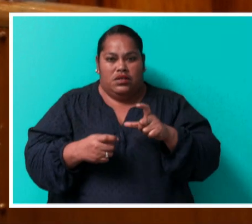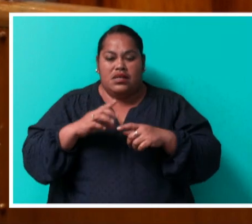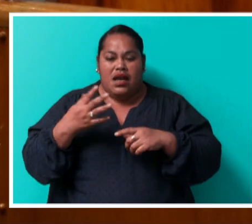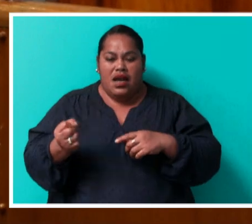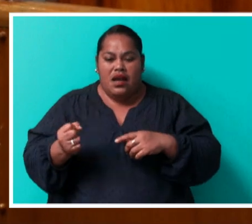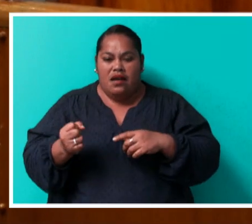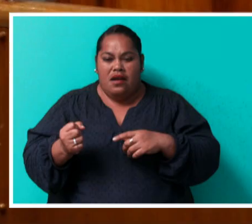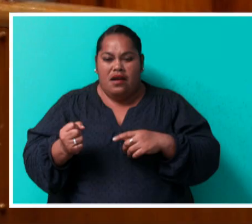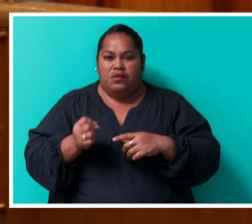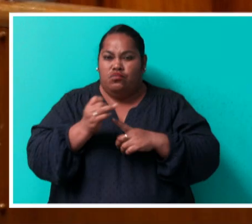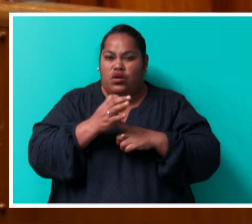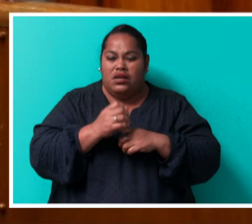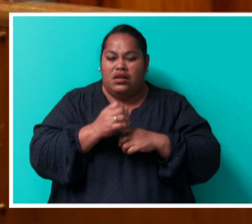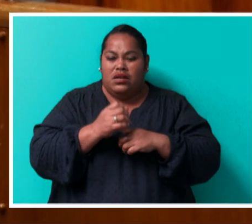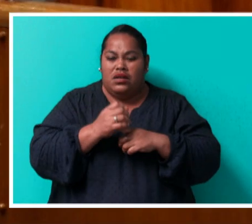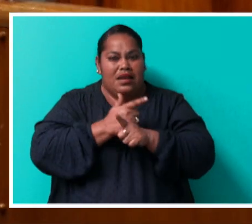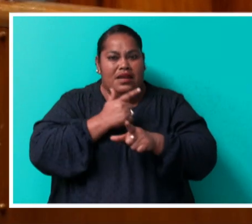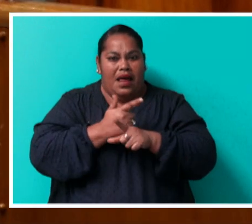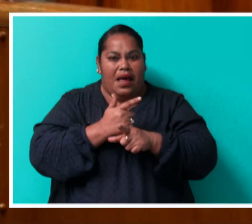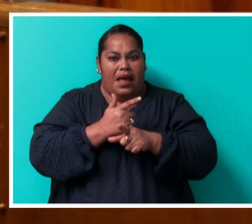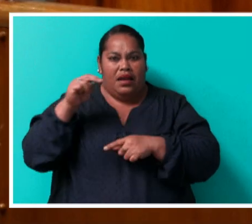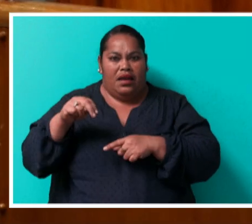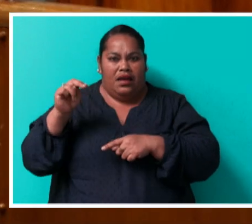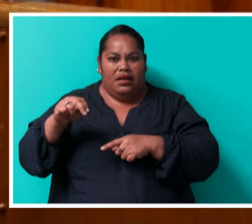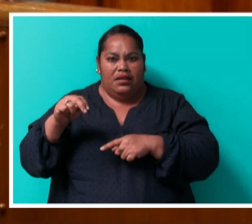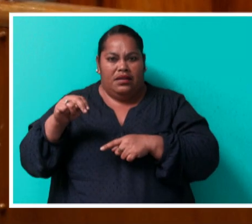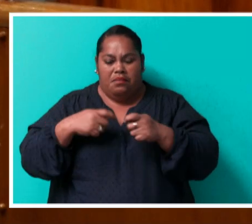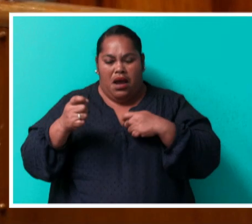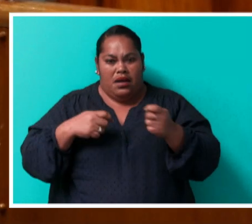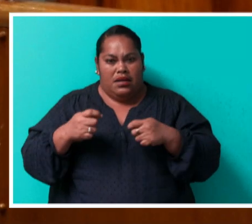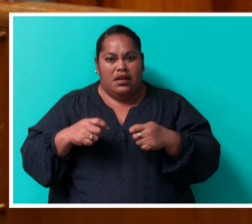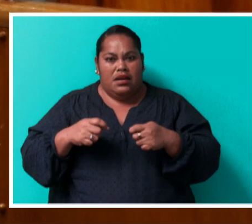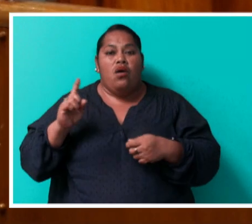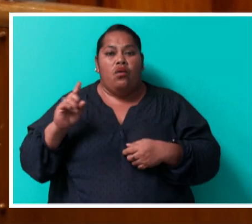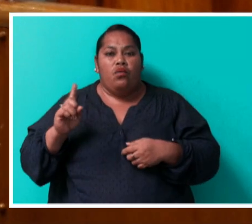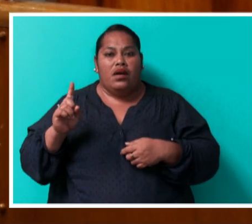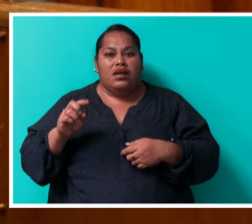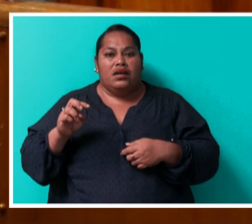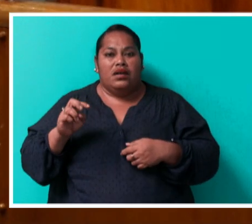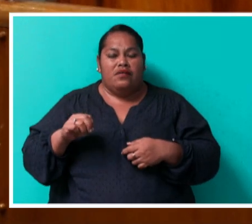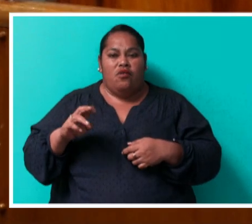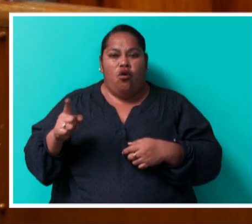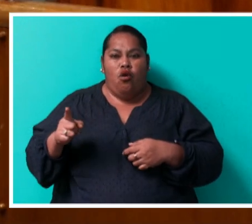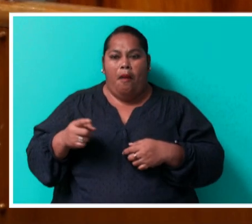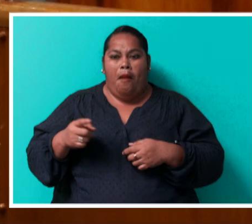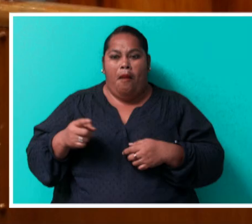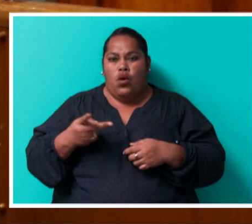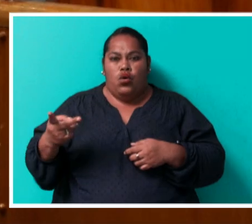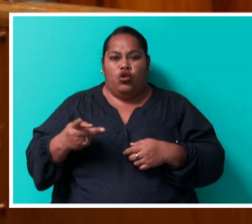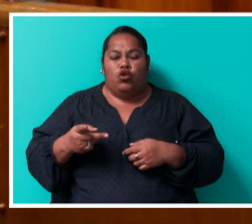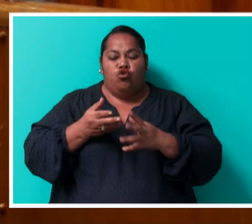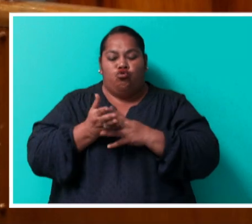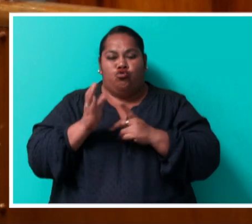labor market needs for both countries while deepening bilateral ties through cultural